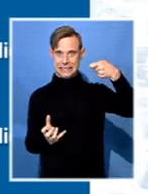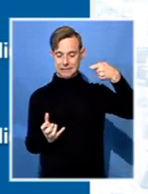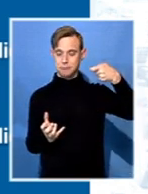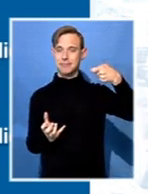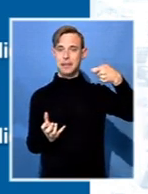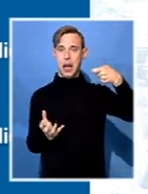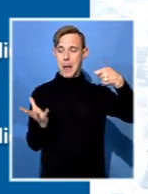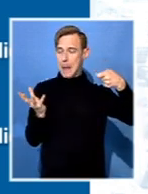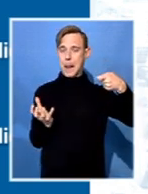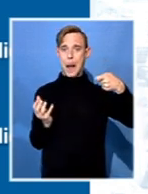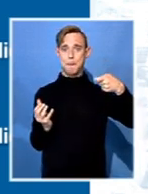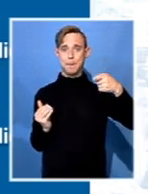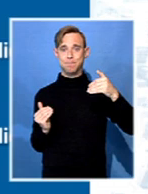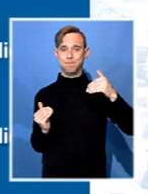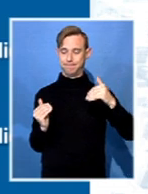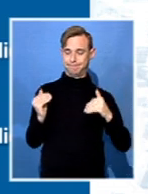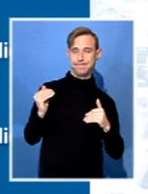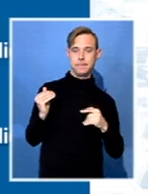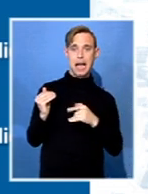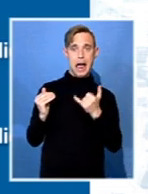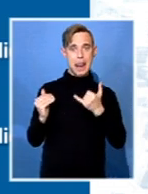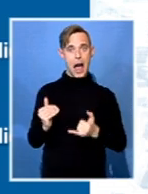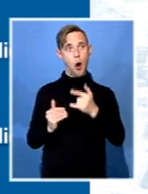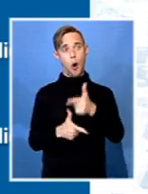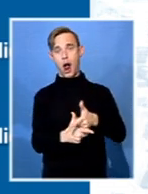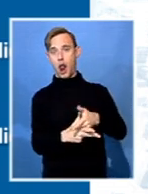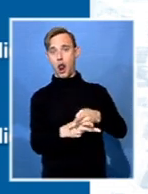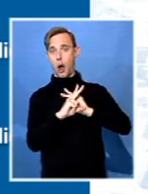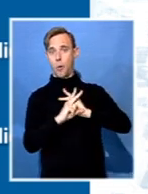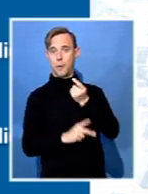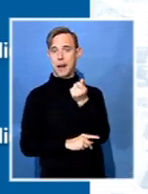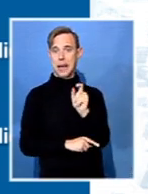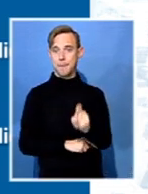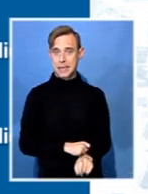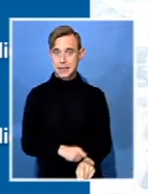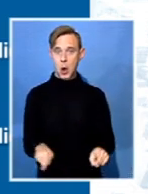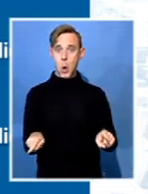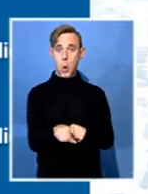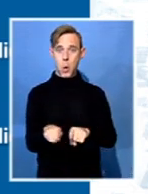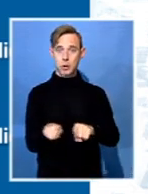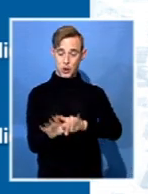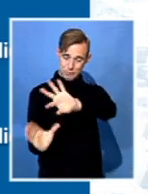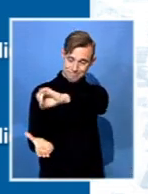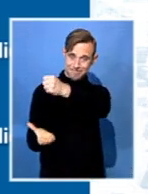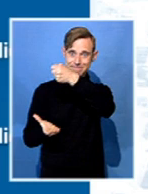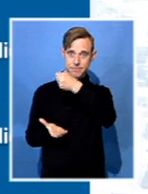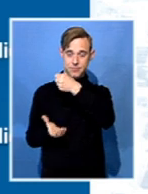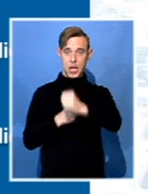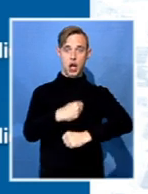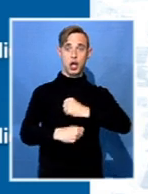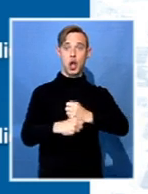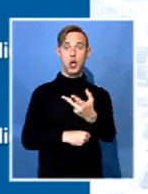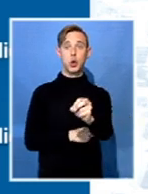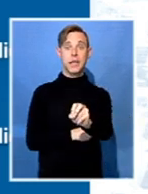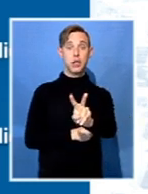Africa will have to raise the extra money through debt. Gross national debt, a problem, expected to reach 61% of GDP